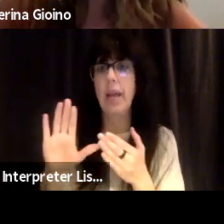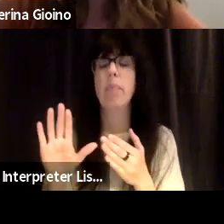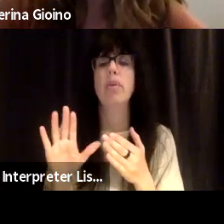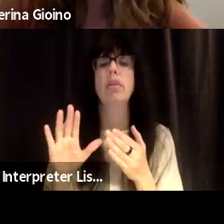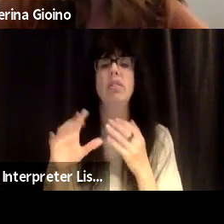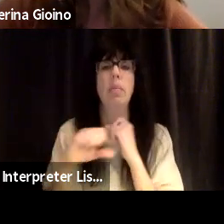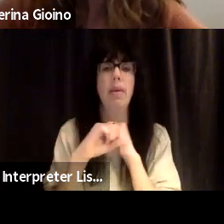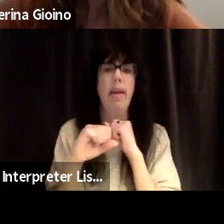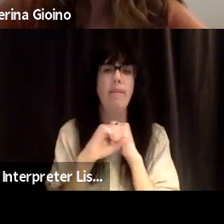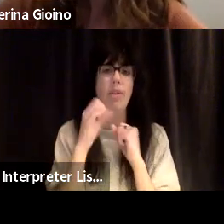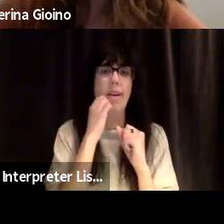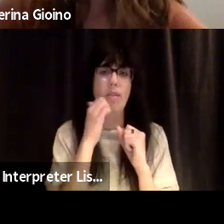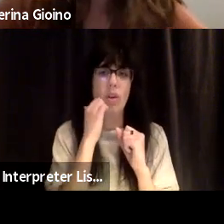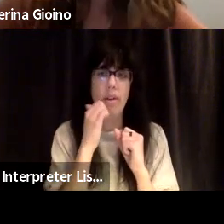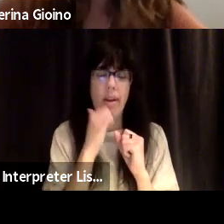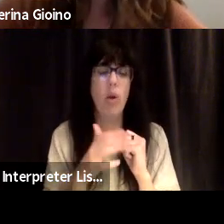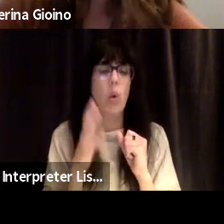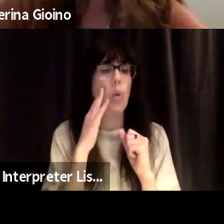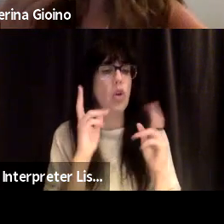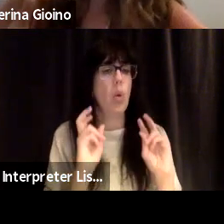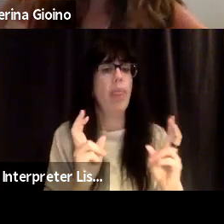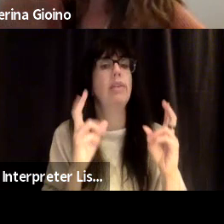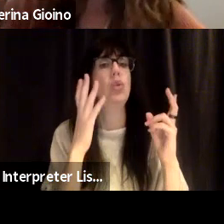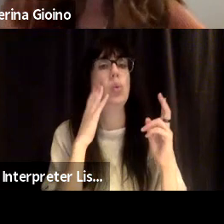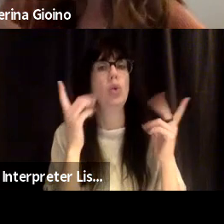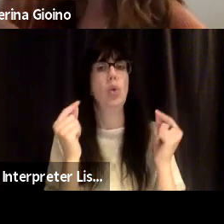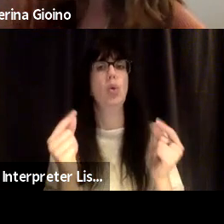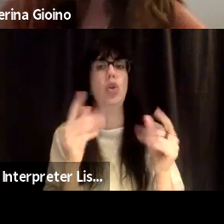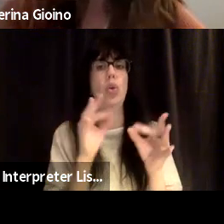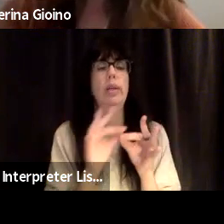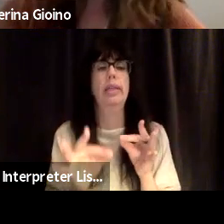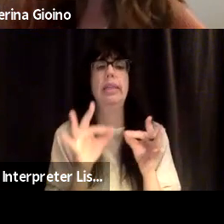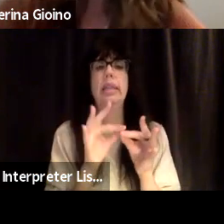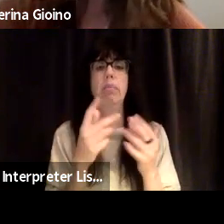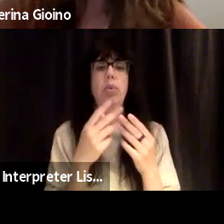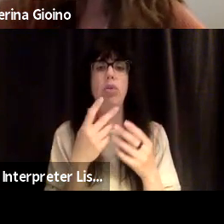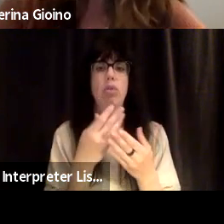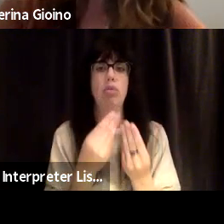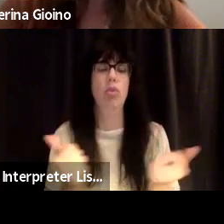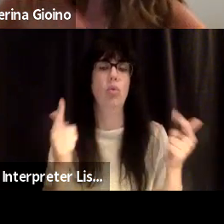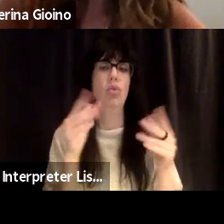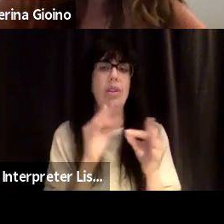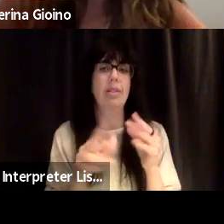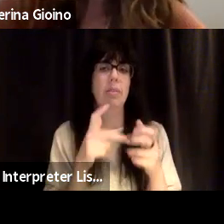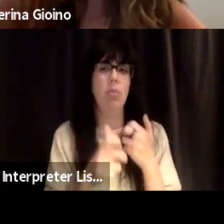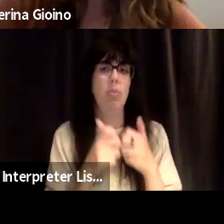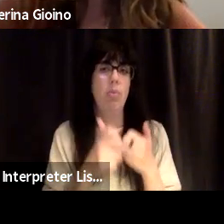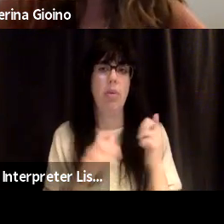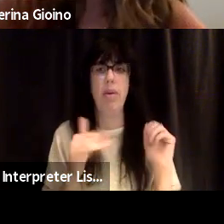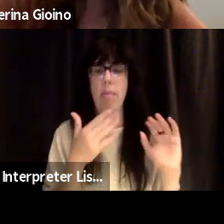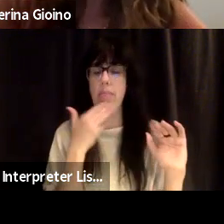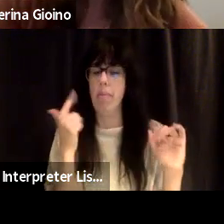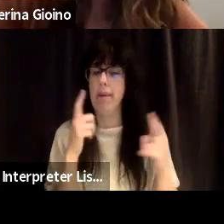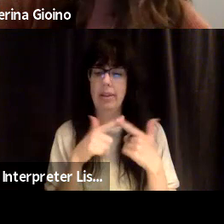canvassing every day. We know issues are affecting us. We know what needs to get done. Simple solutions for simple problems. Got to just figure them out, and I'm the best person to have a whack